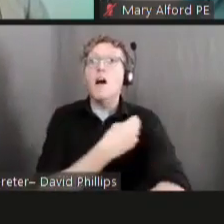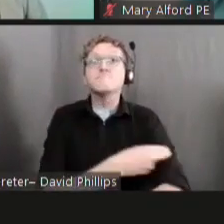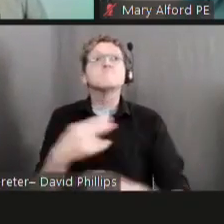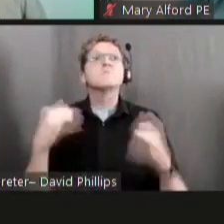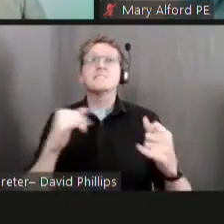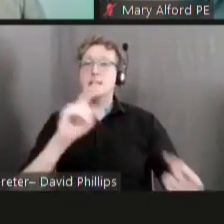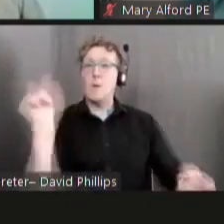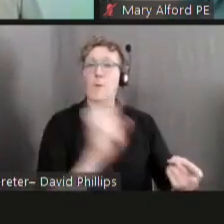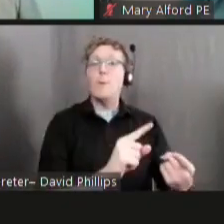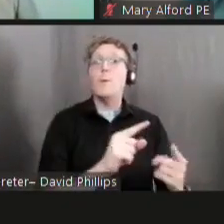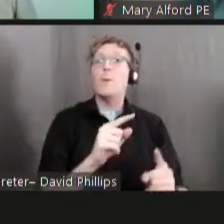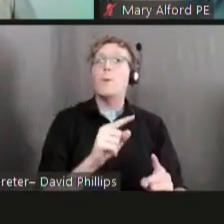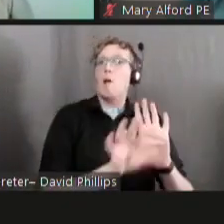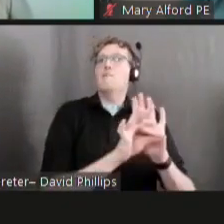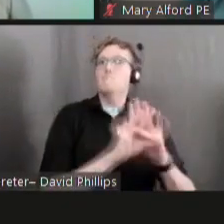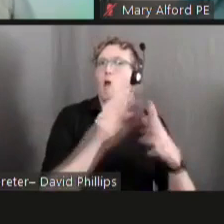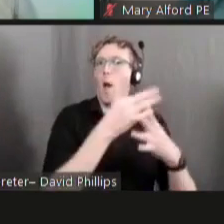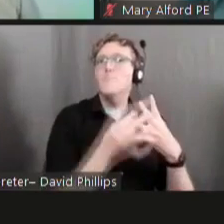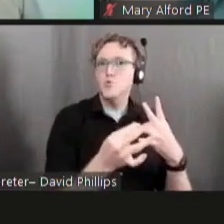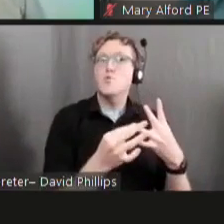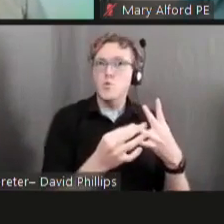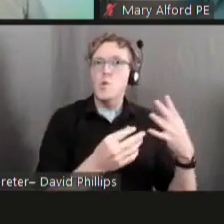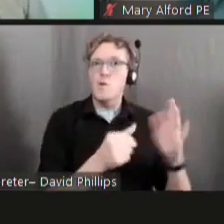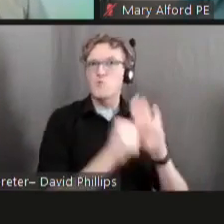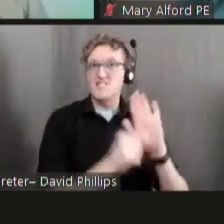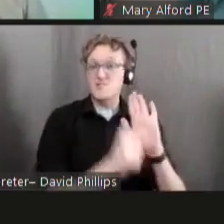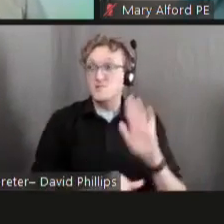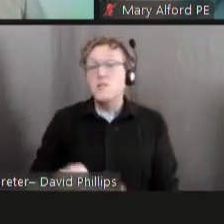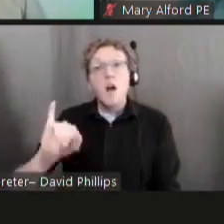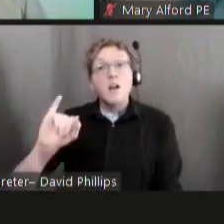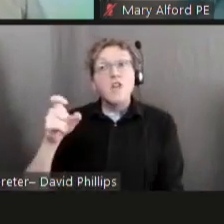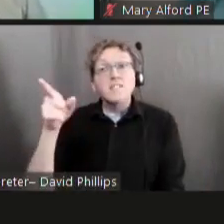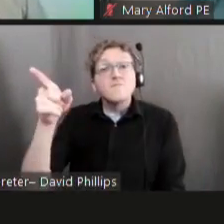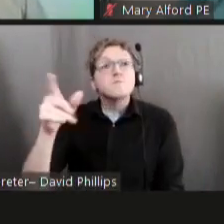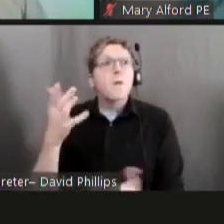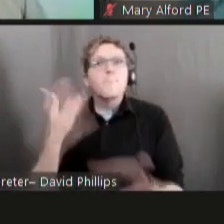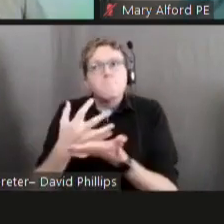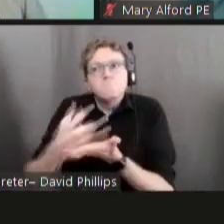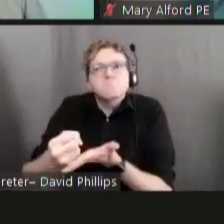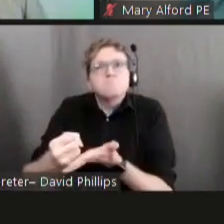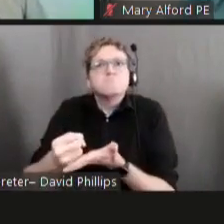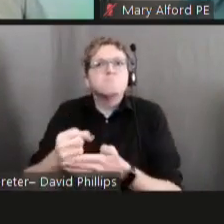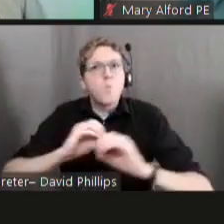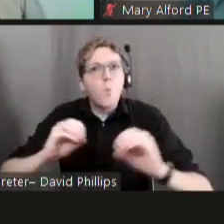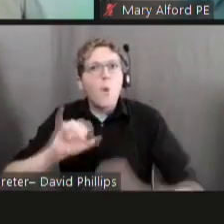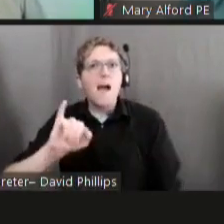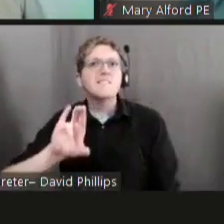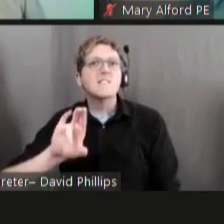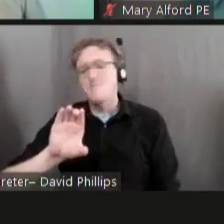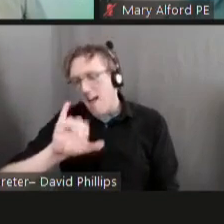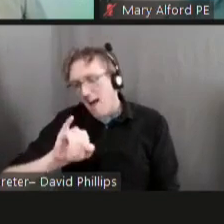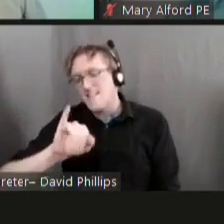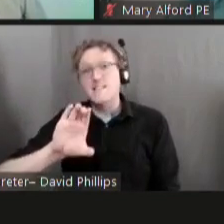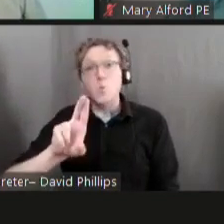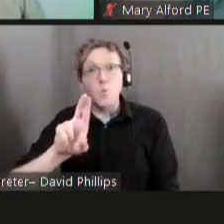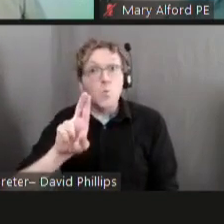elective procedures. In Jacksonville, it is going to be quite possible that they will run out of ICU beds in about a week, where if you have any